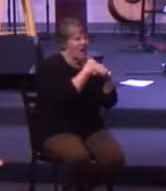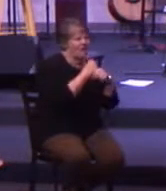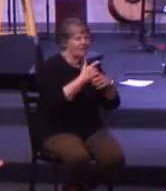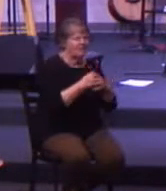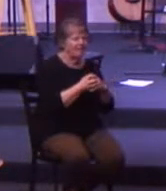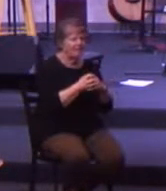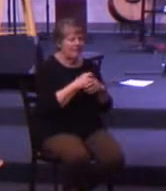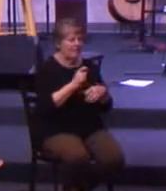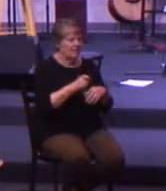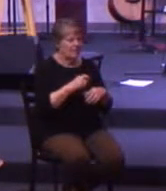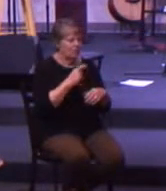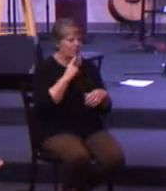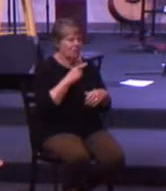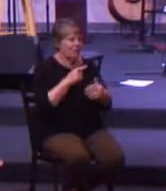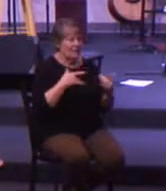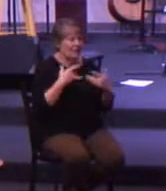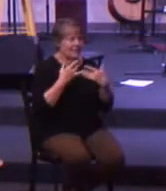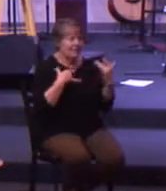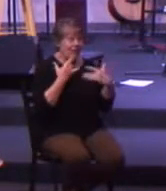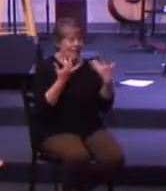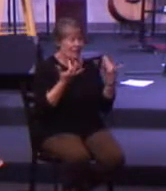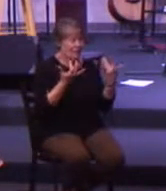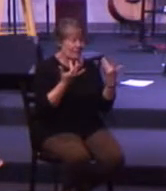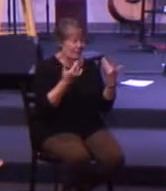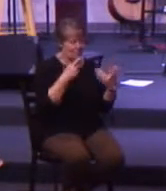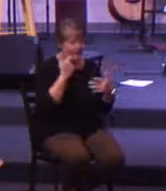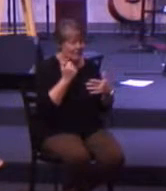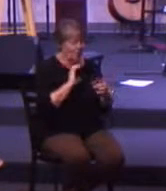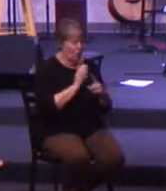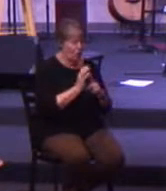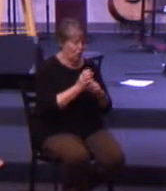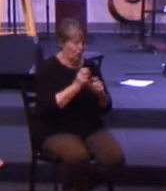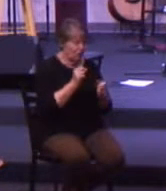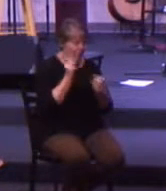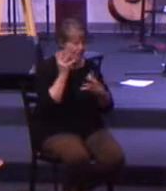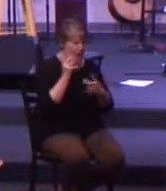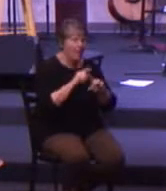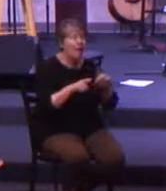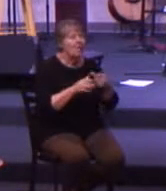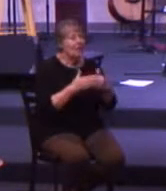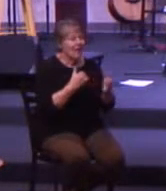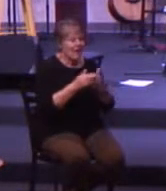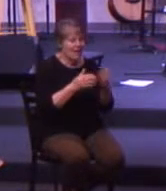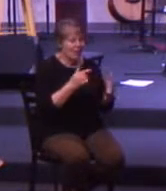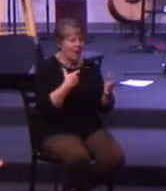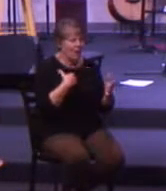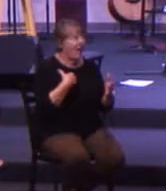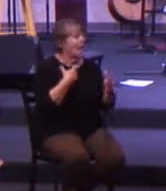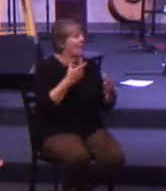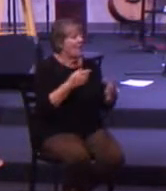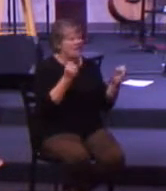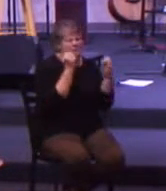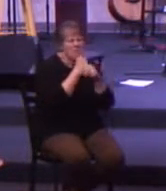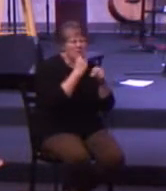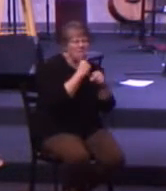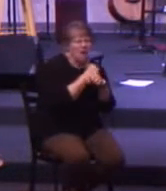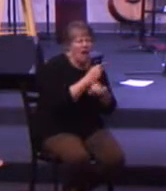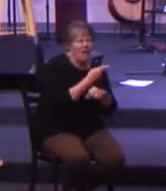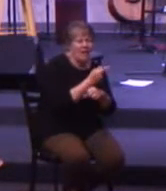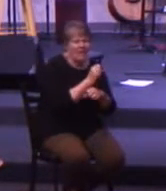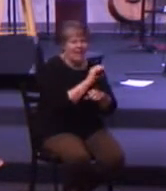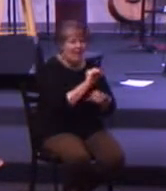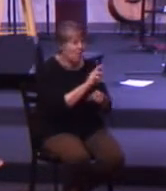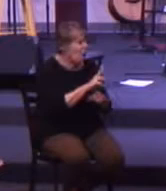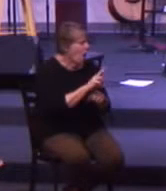big fight because our entertainment culture is messed up. And then the big fight comes, and the hero is in the fight and is